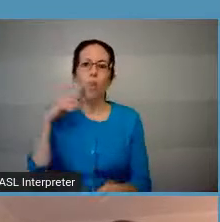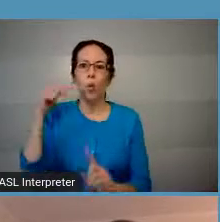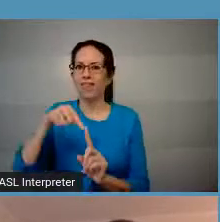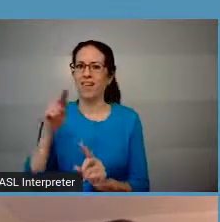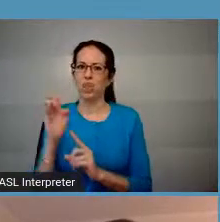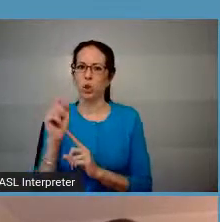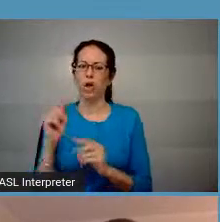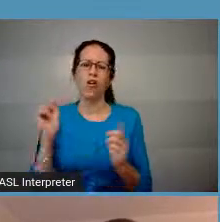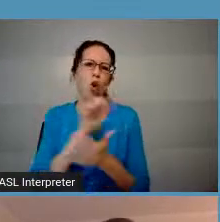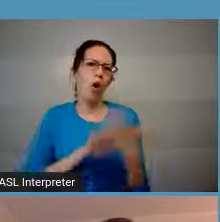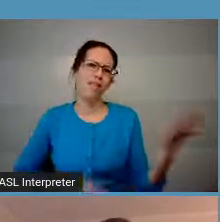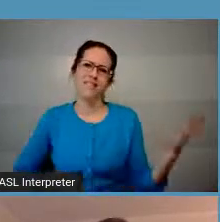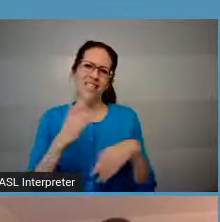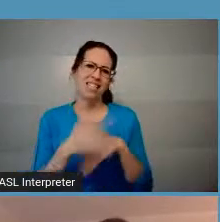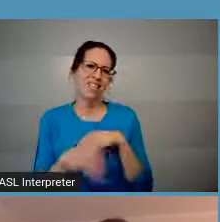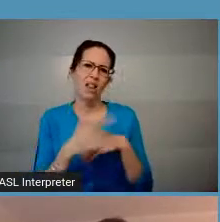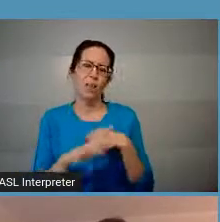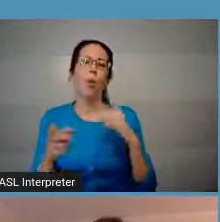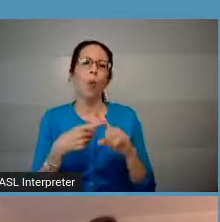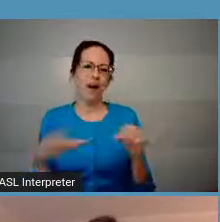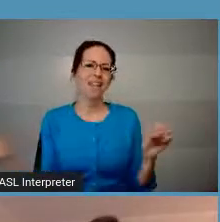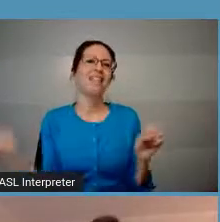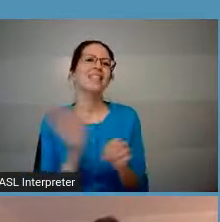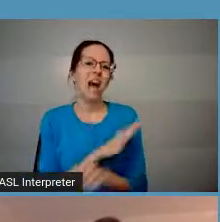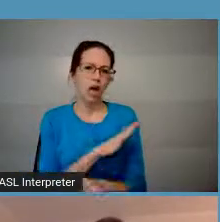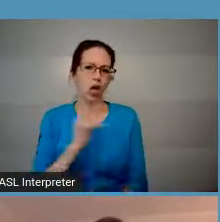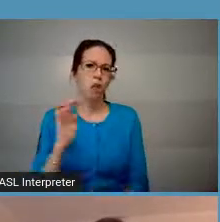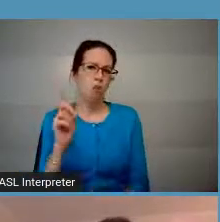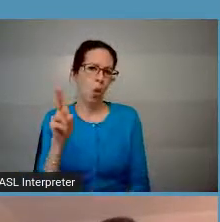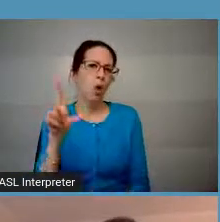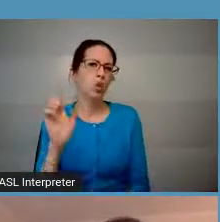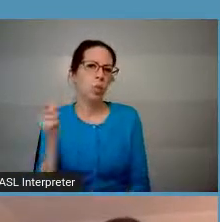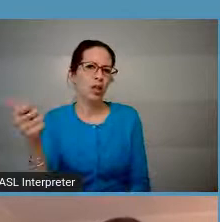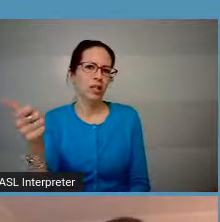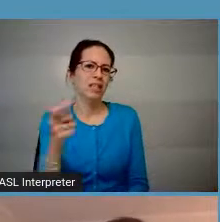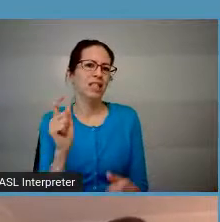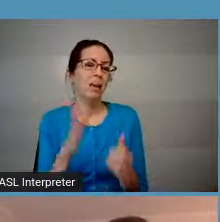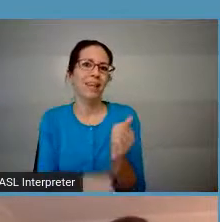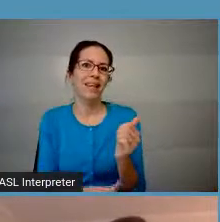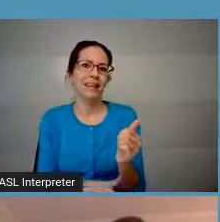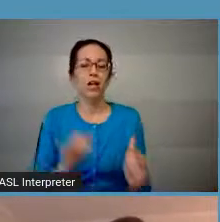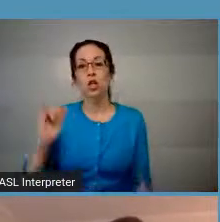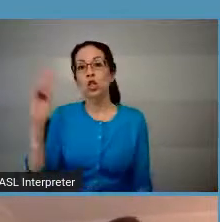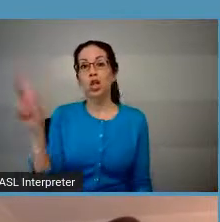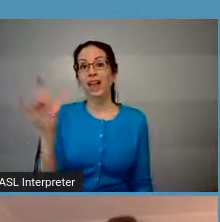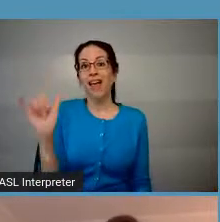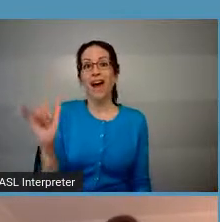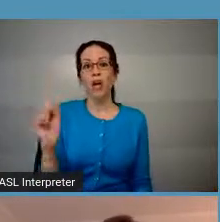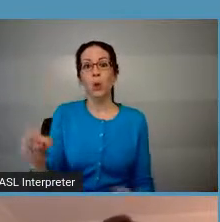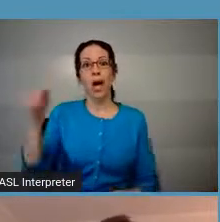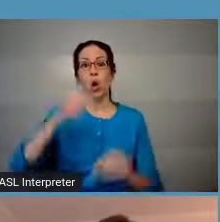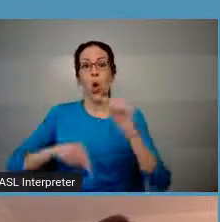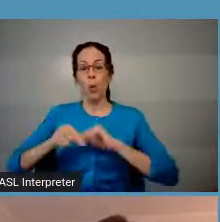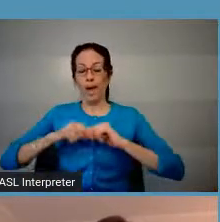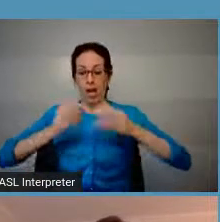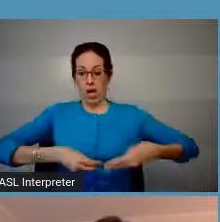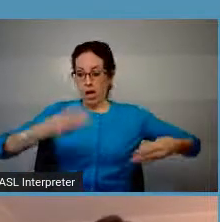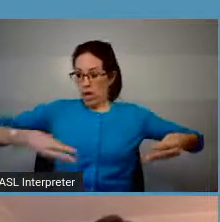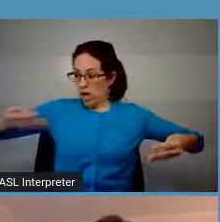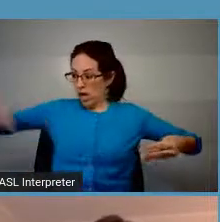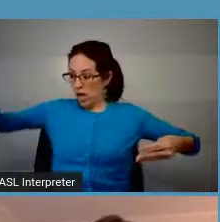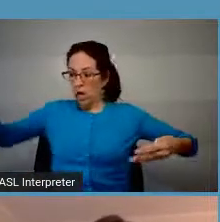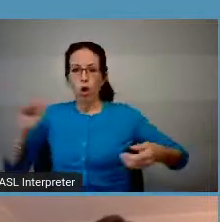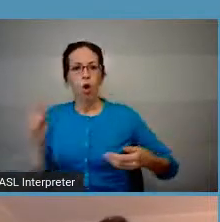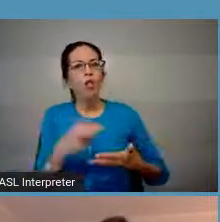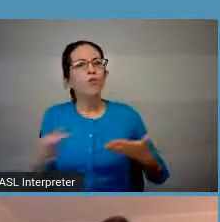that will be available when the entire module is complete. So in July, you can look back at all of the resources for this module, and you'll